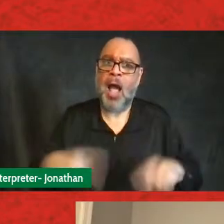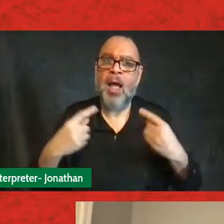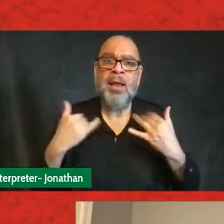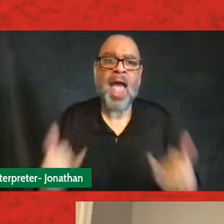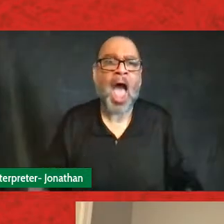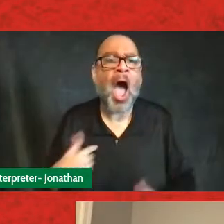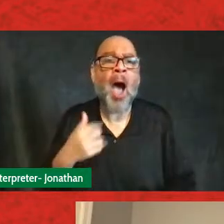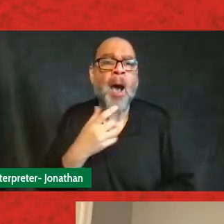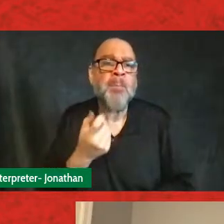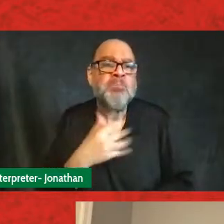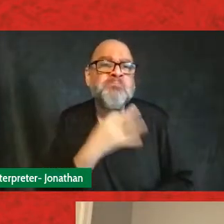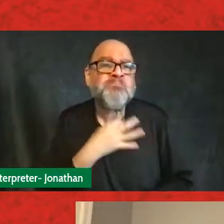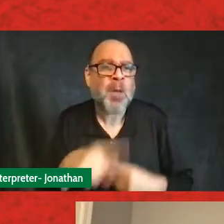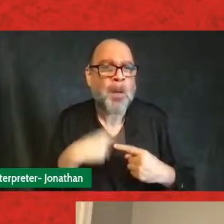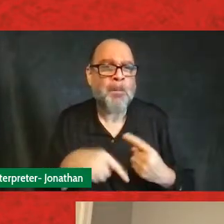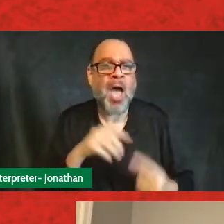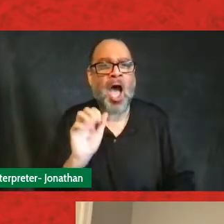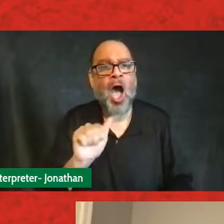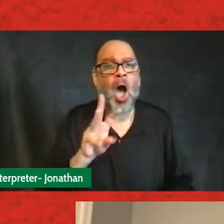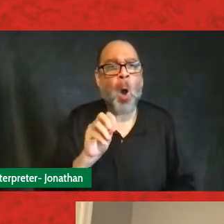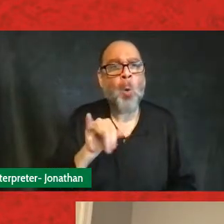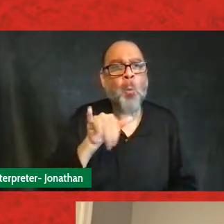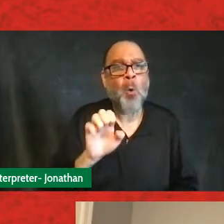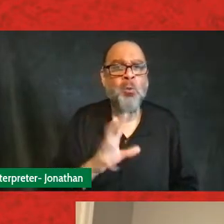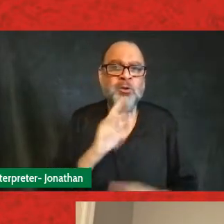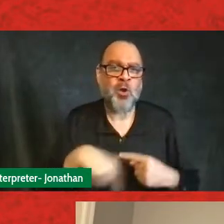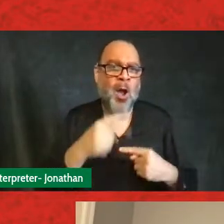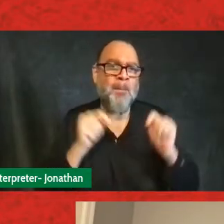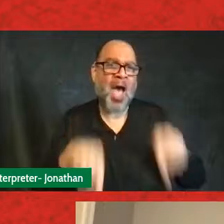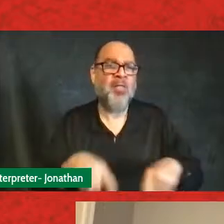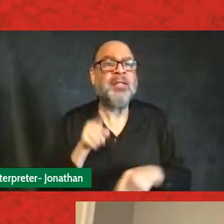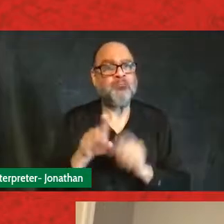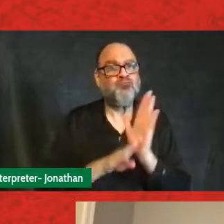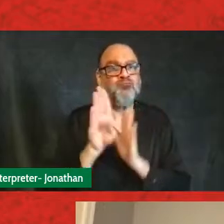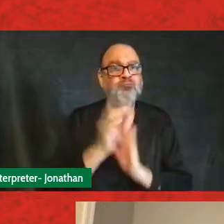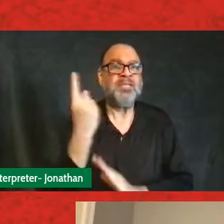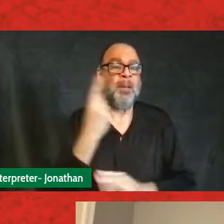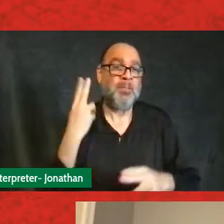talk about this because she's organized something called CLASSIX. And Awoye,